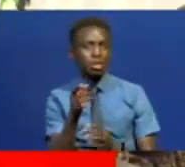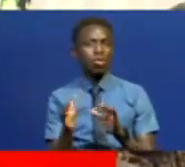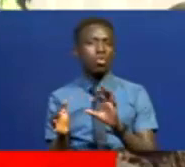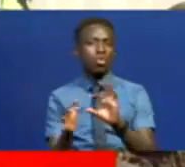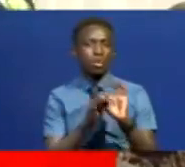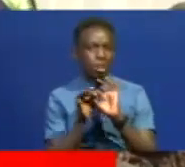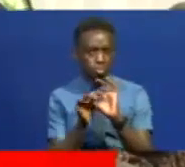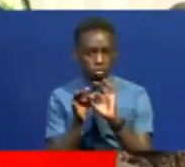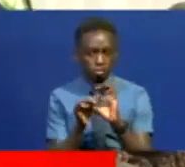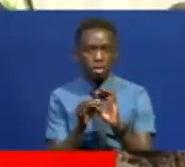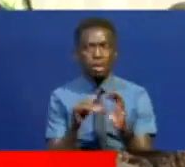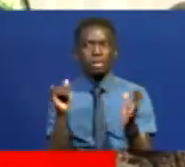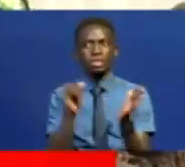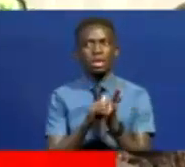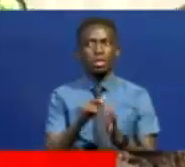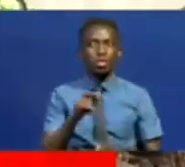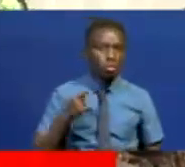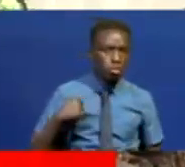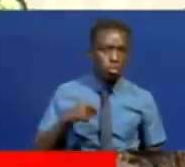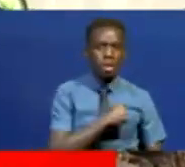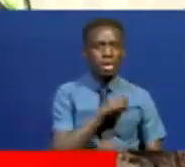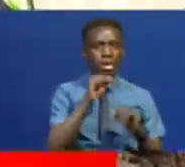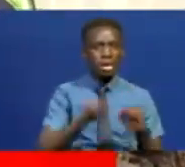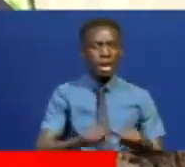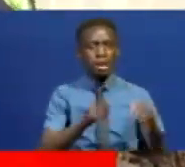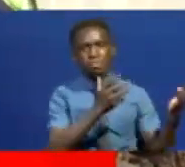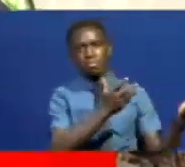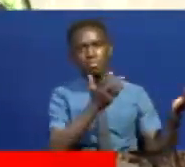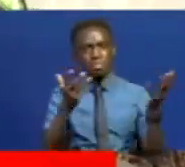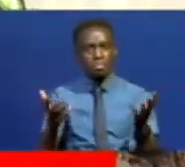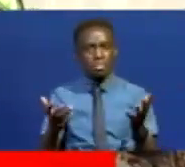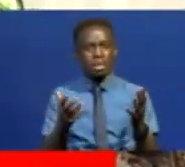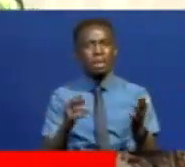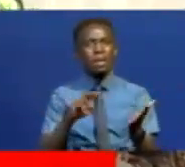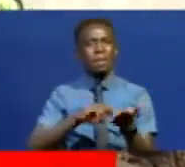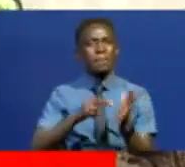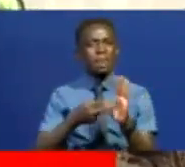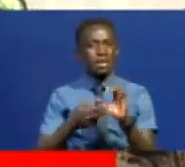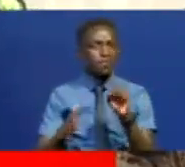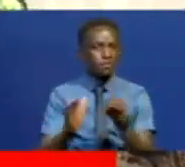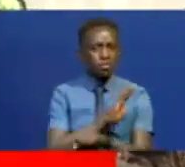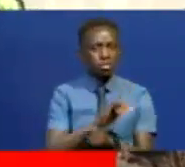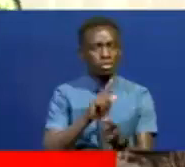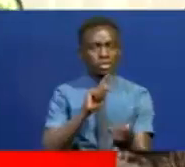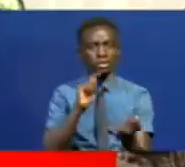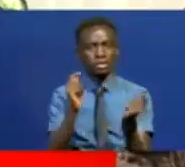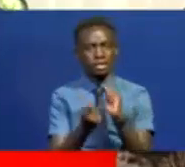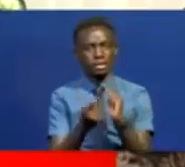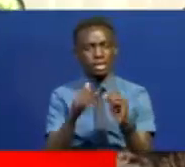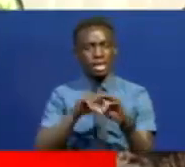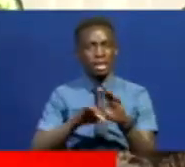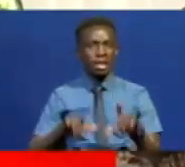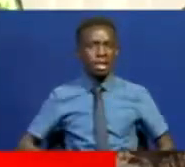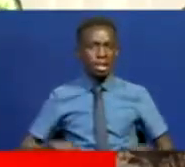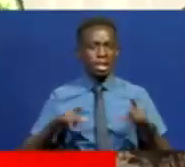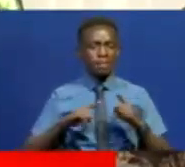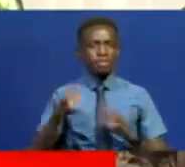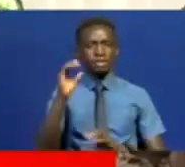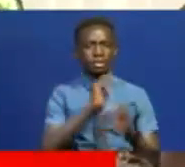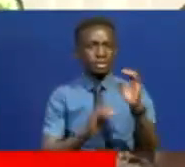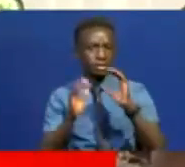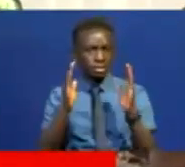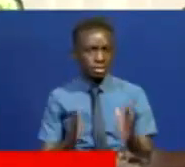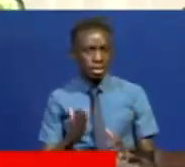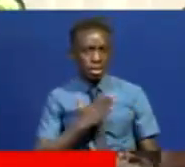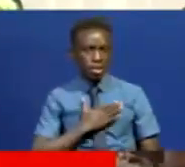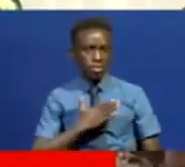collaboration that we can bring about meaningful change in the lives of our citizens. Together,